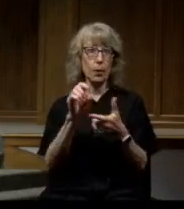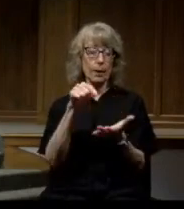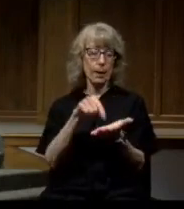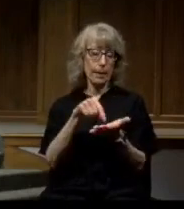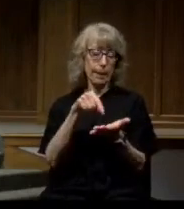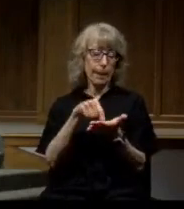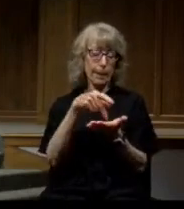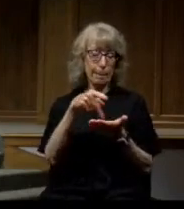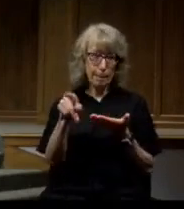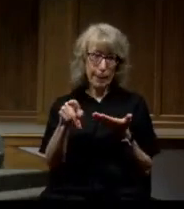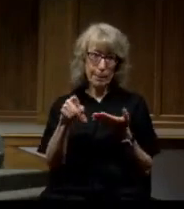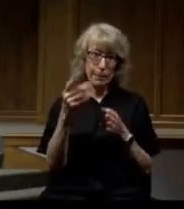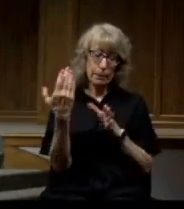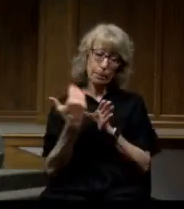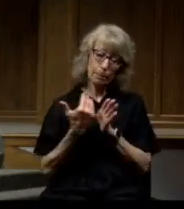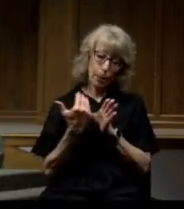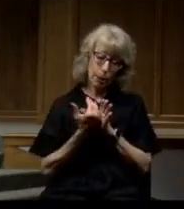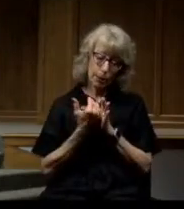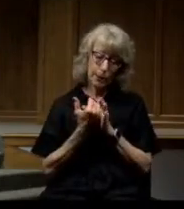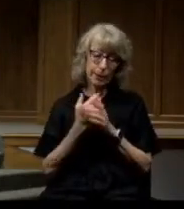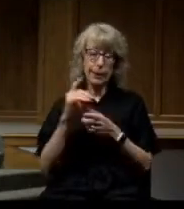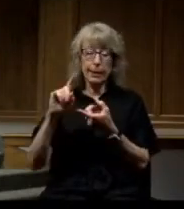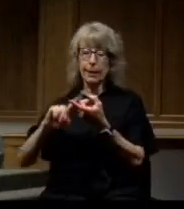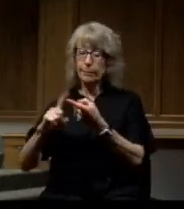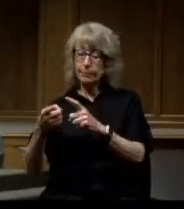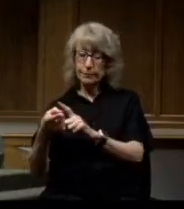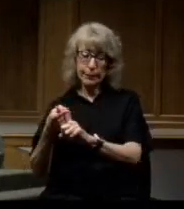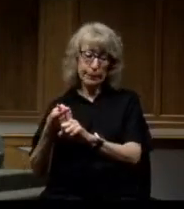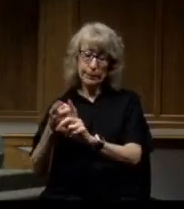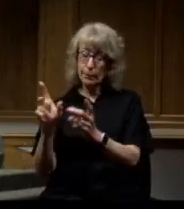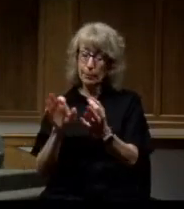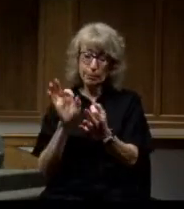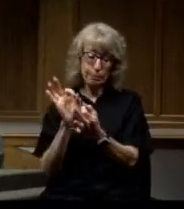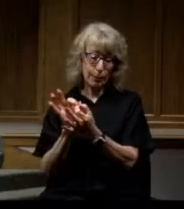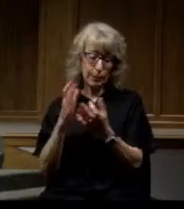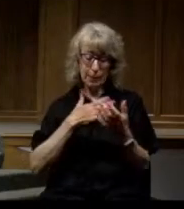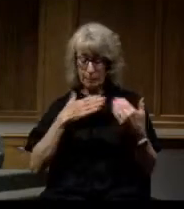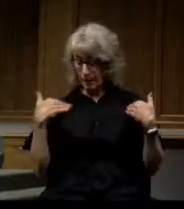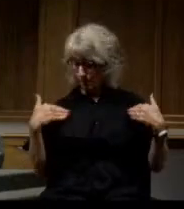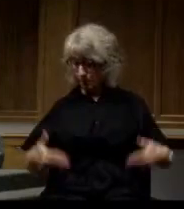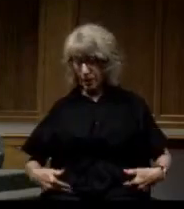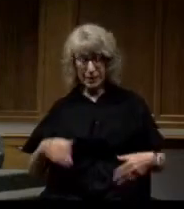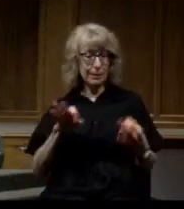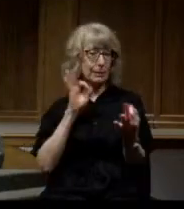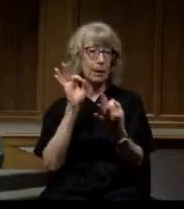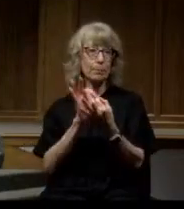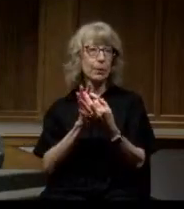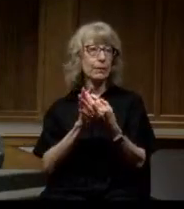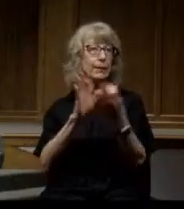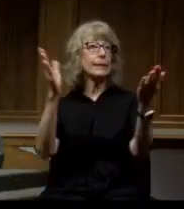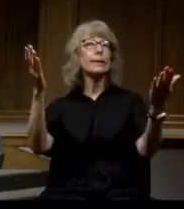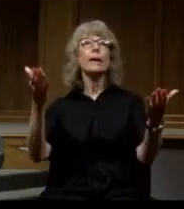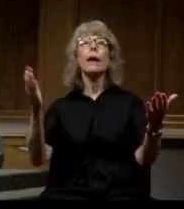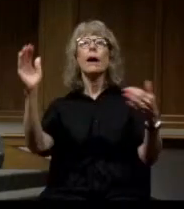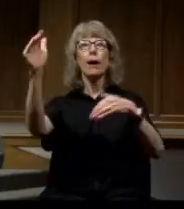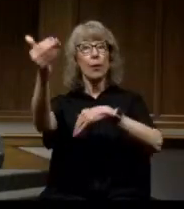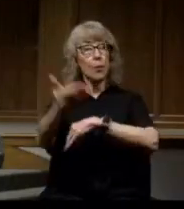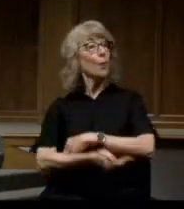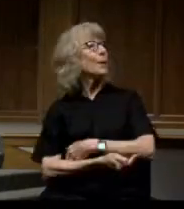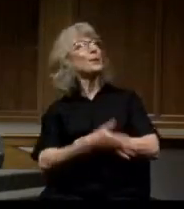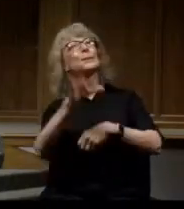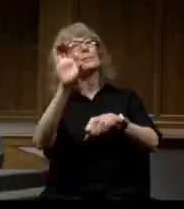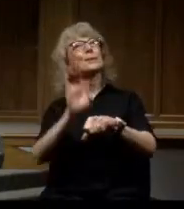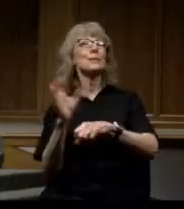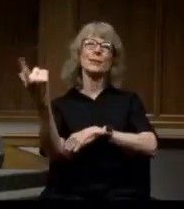these non-famous friends, and this less than perfect body. Aren't you glad you came to church today?